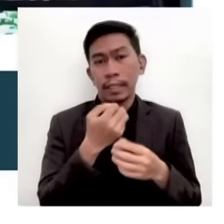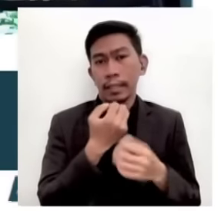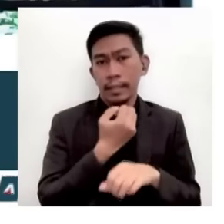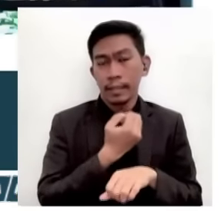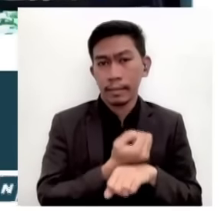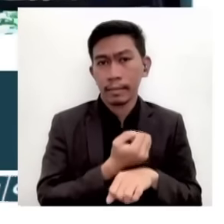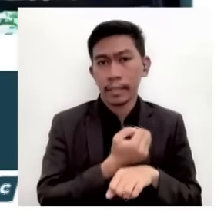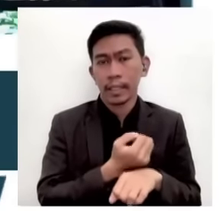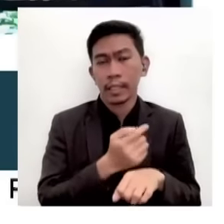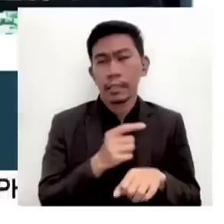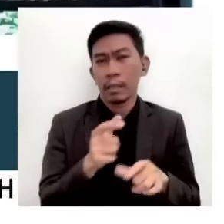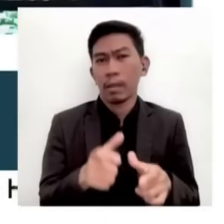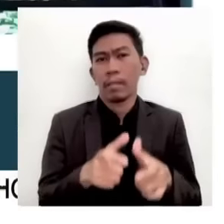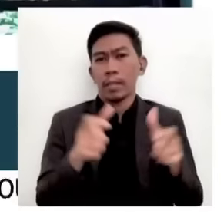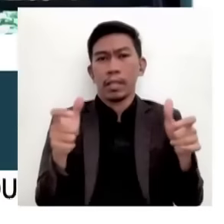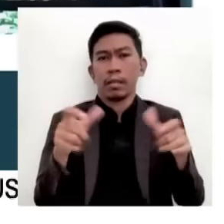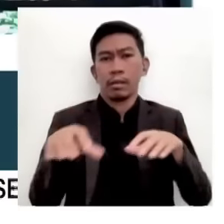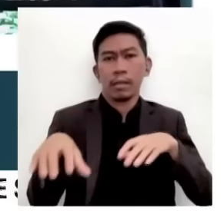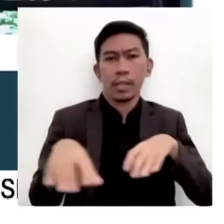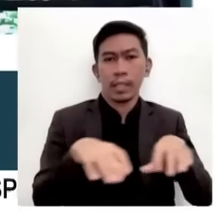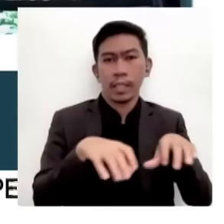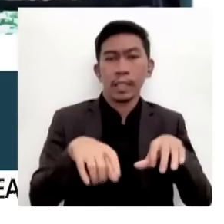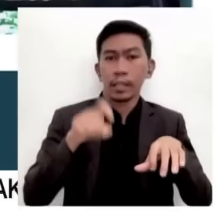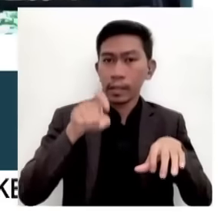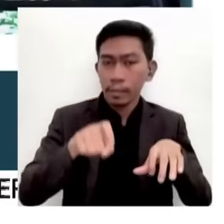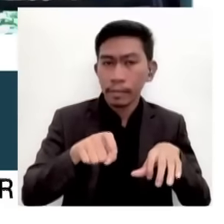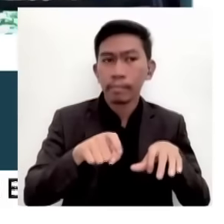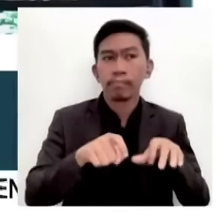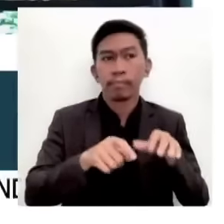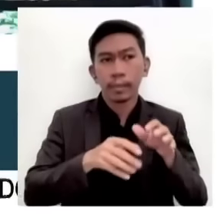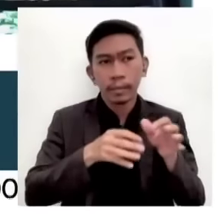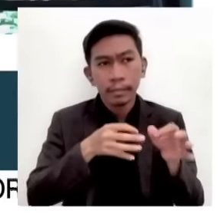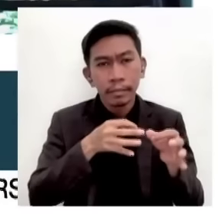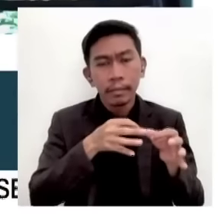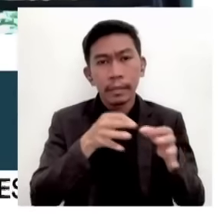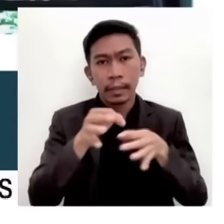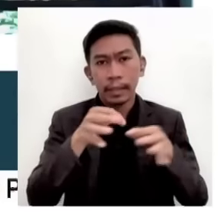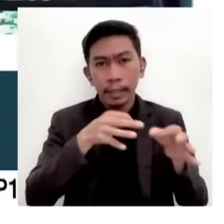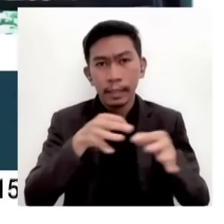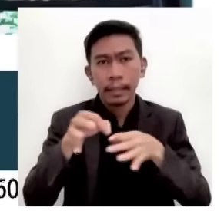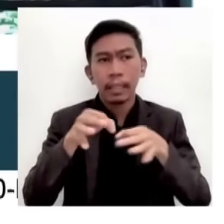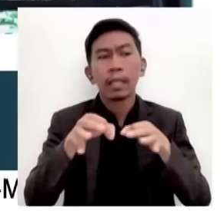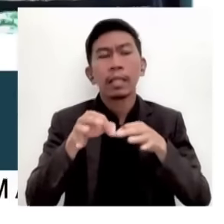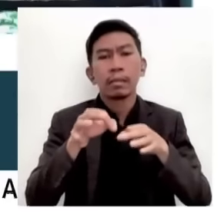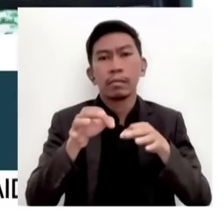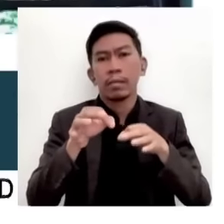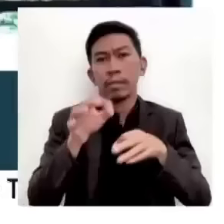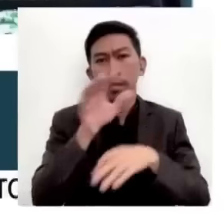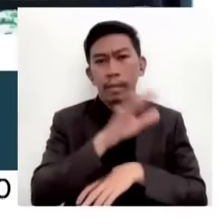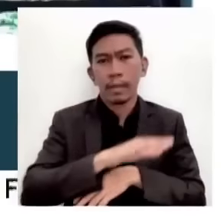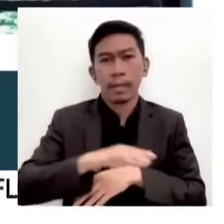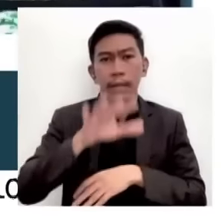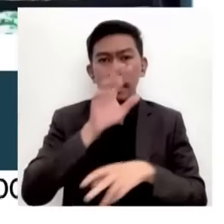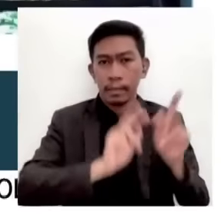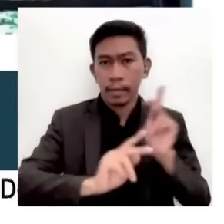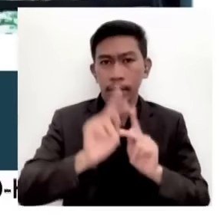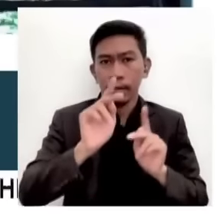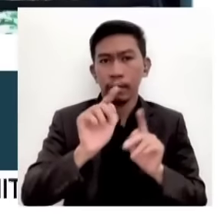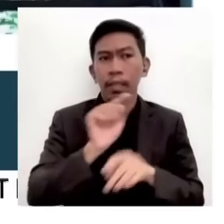malaking move. So we have to explain to the people para maintindihan nila at magkaisa